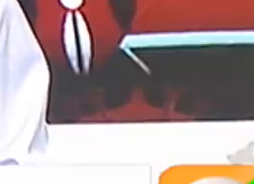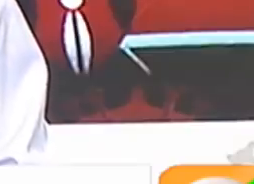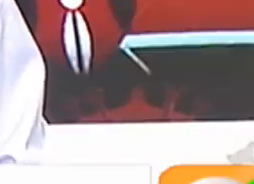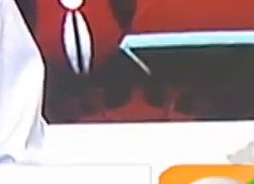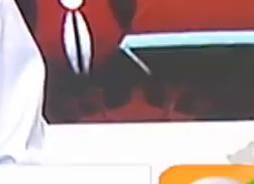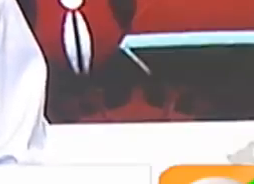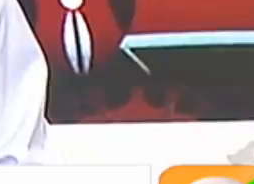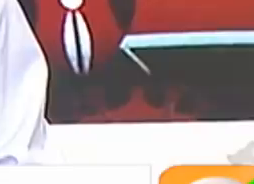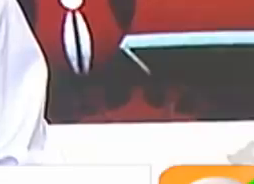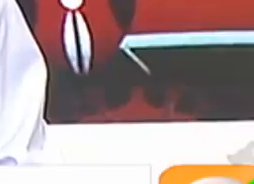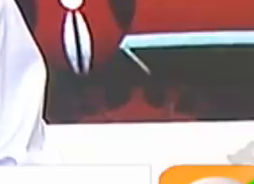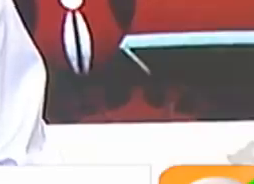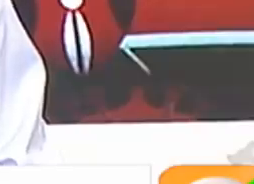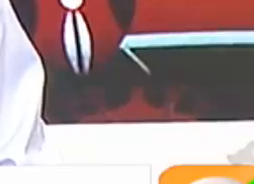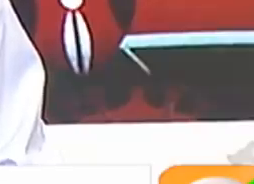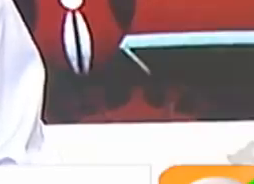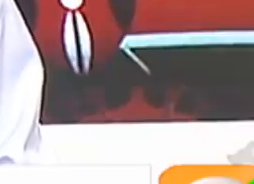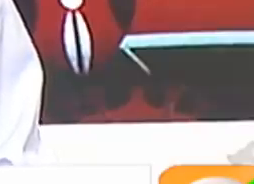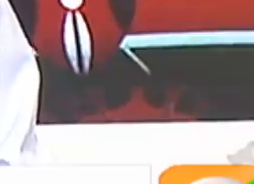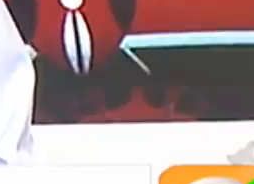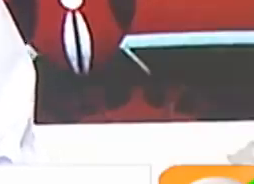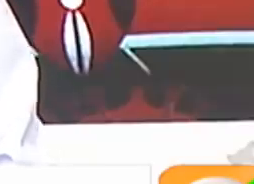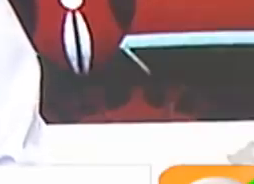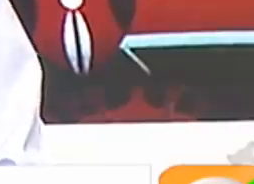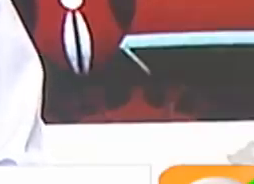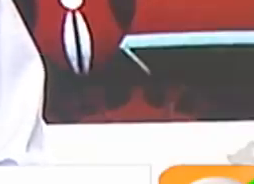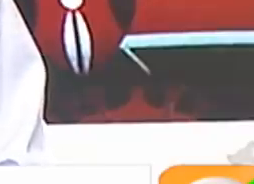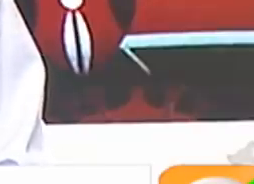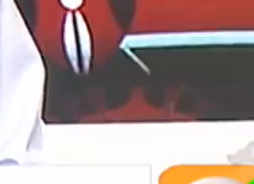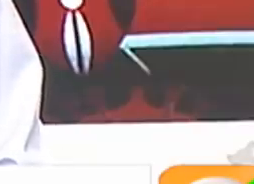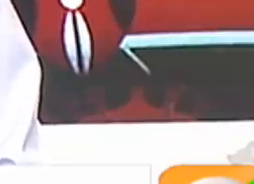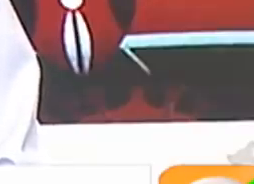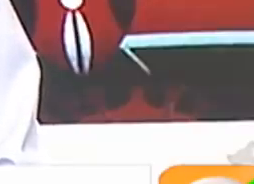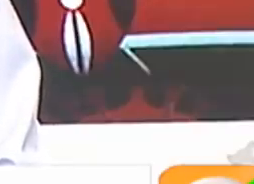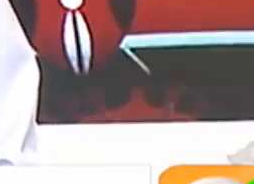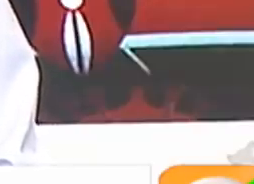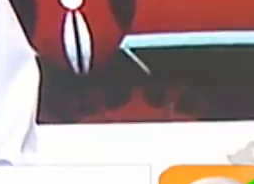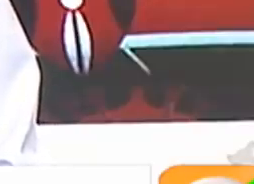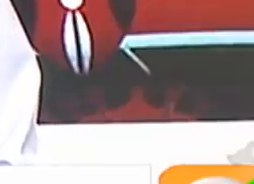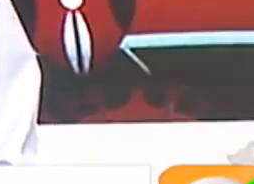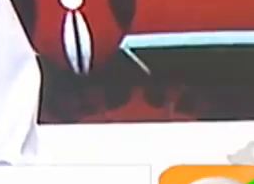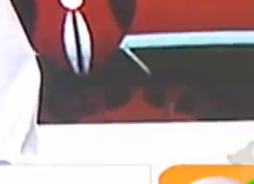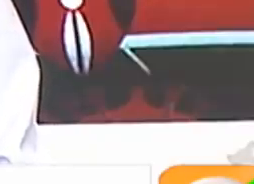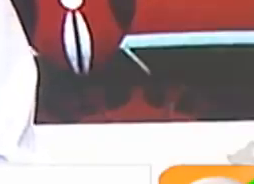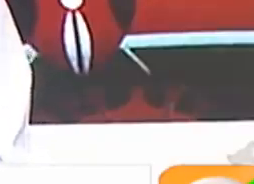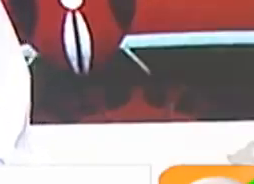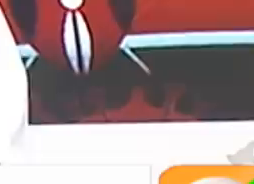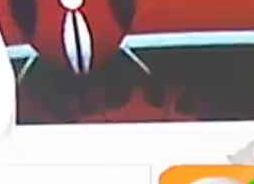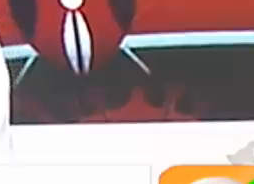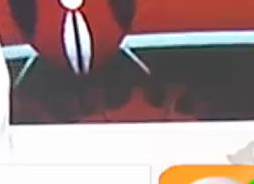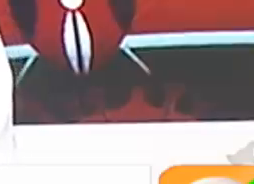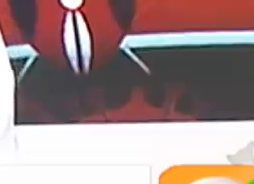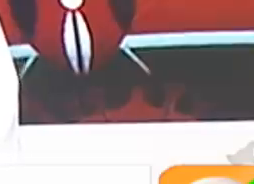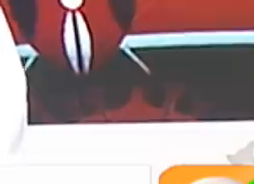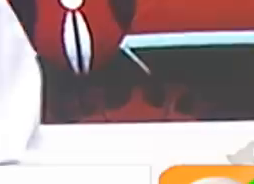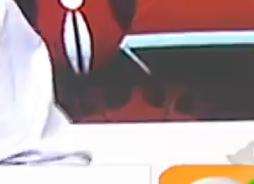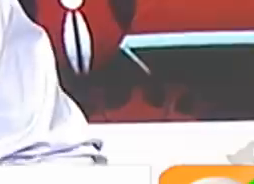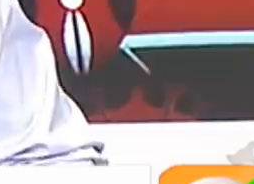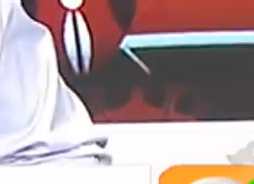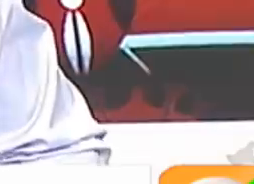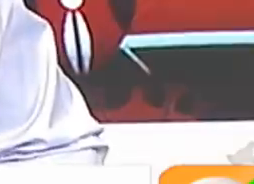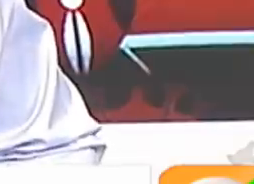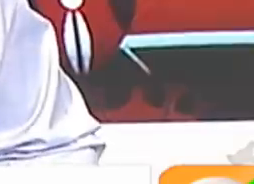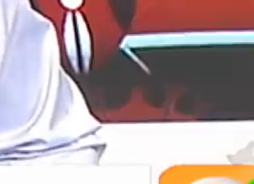Senate. On the memo, Jamila has 4,000 pregnant questions for the Kenyan parent. The kicker is on the virus and the fatigue. Yvonne